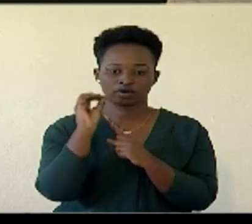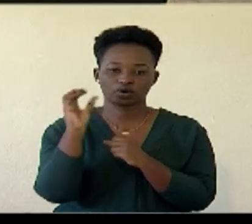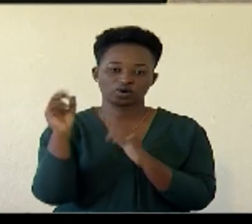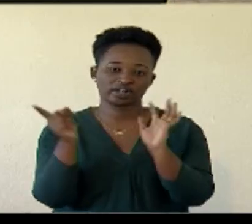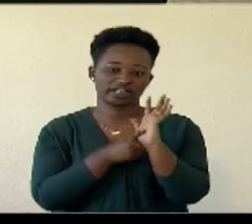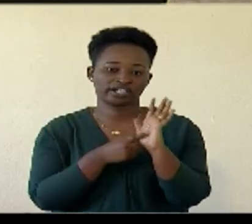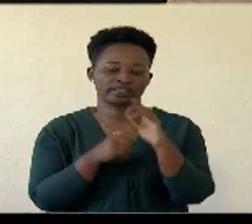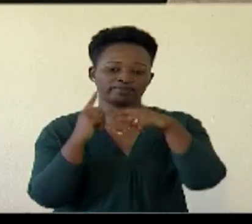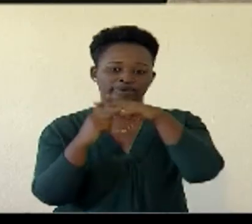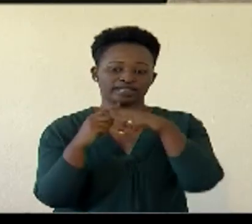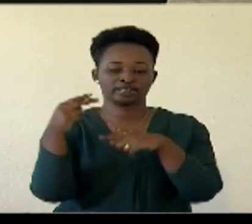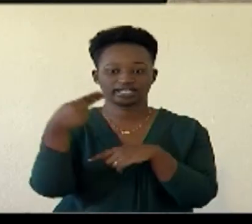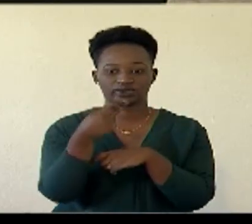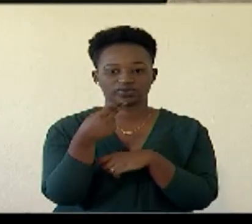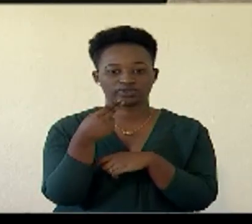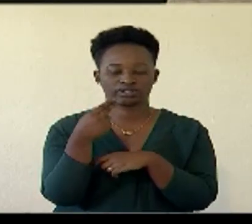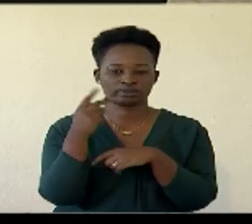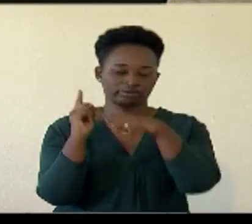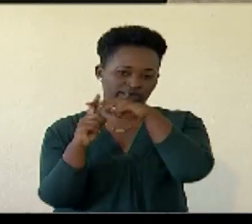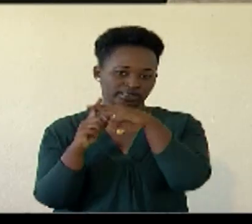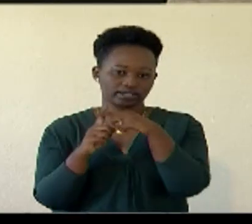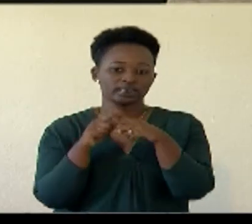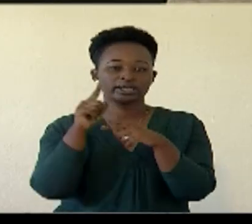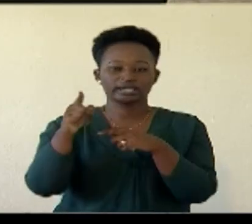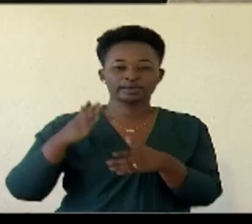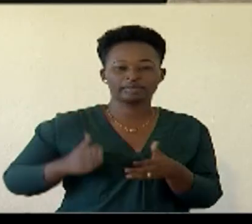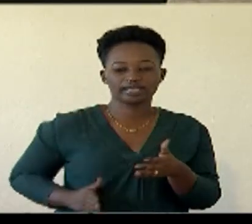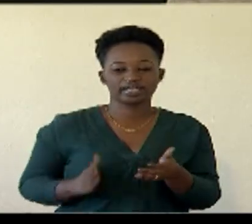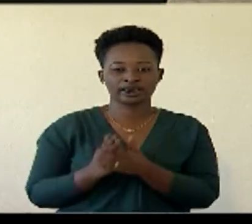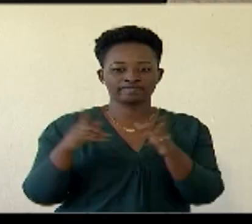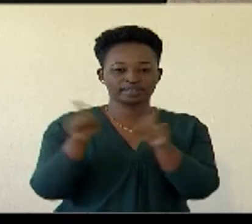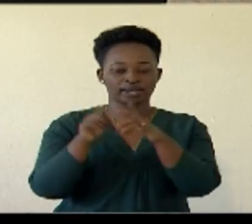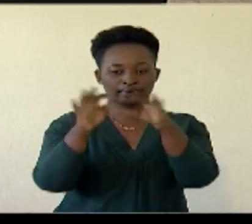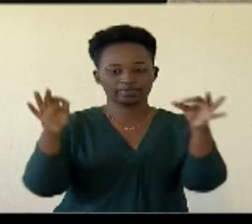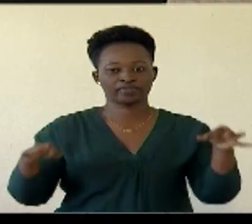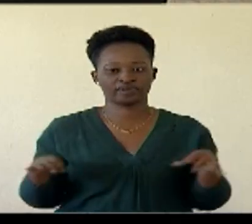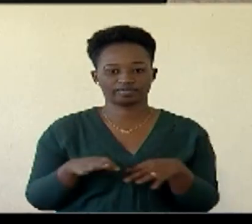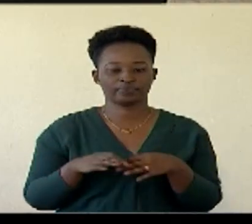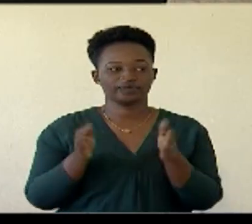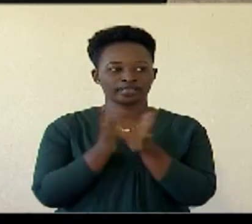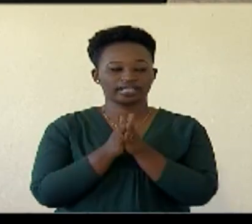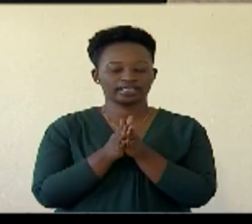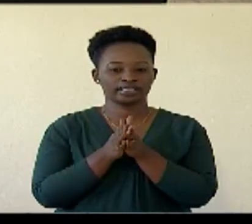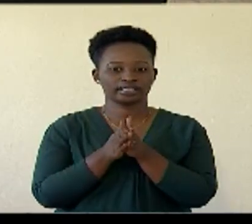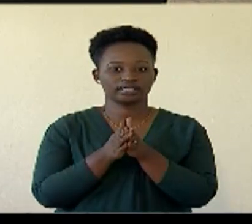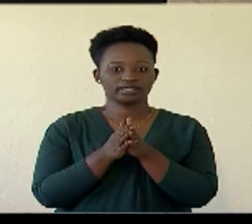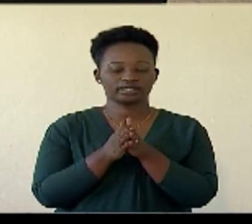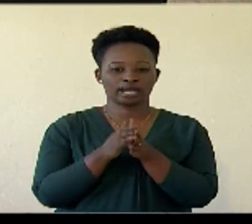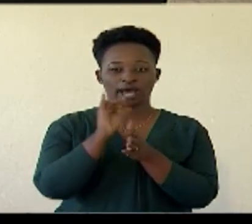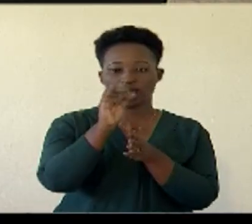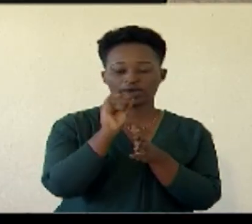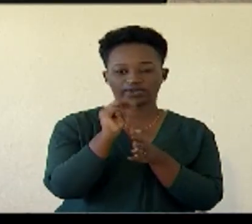negative, plus the hydrogen ion. So it behaves in the same form. The ionization is the